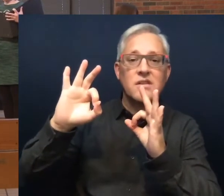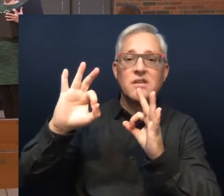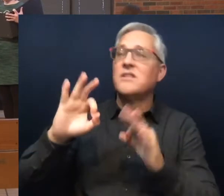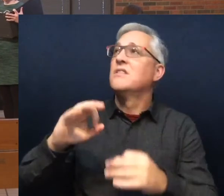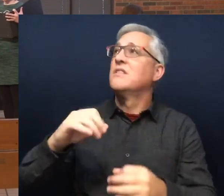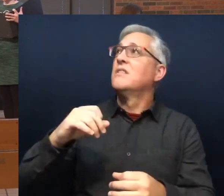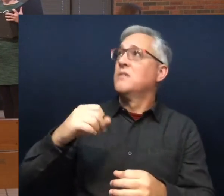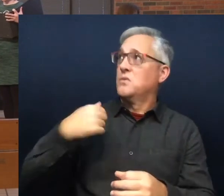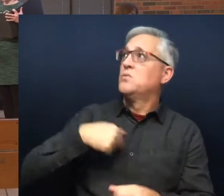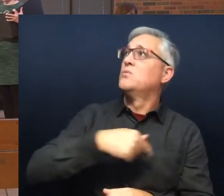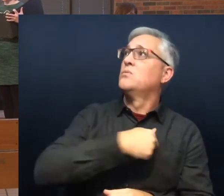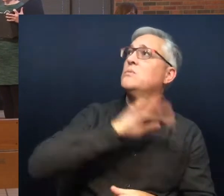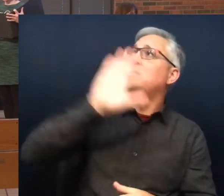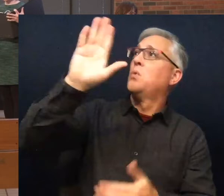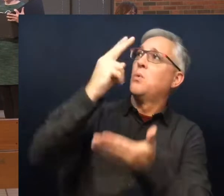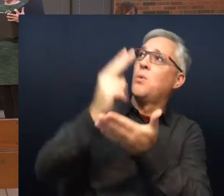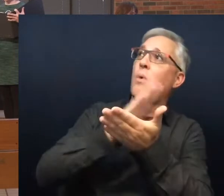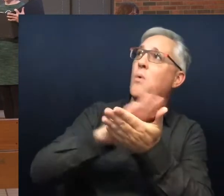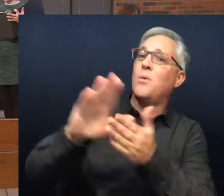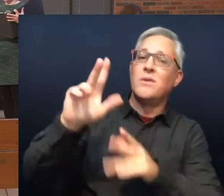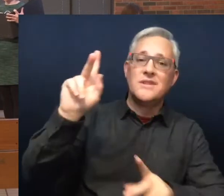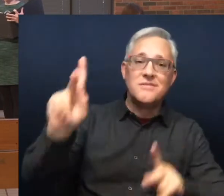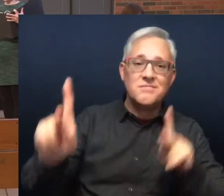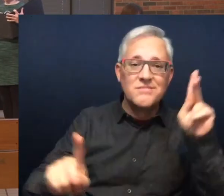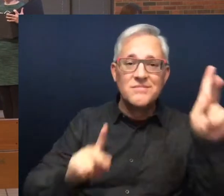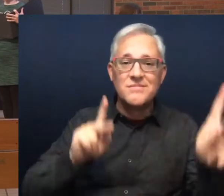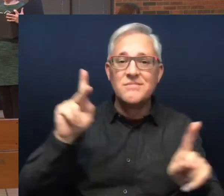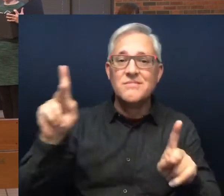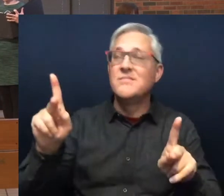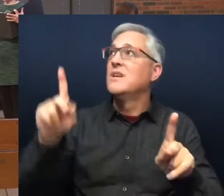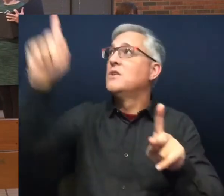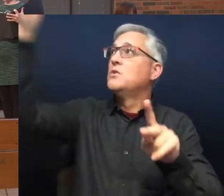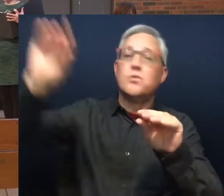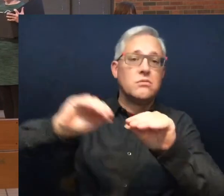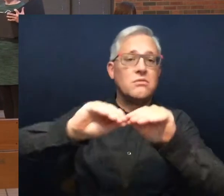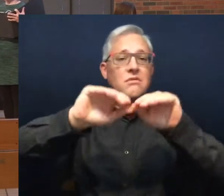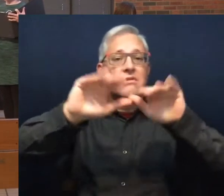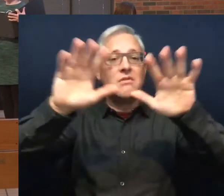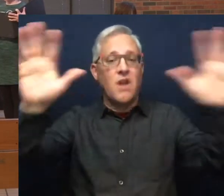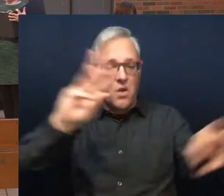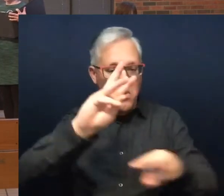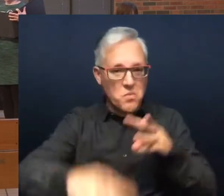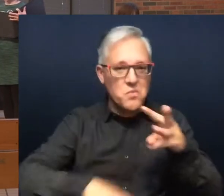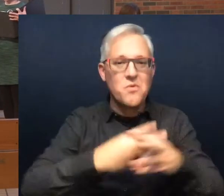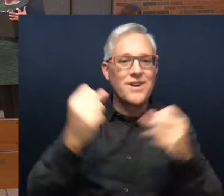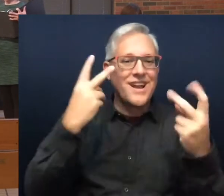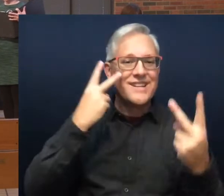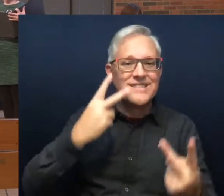For the world.